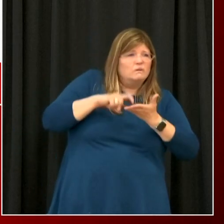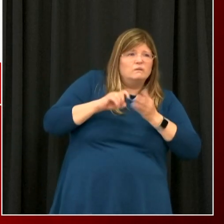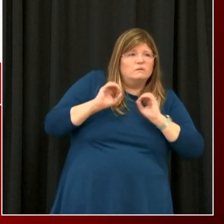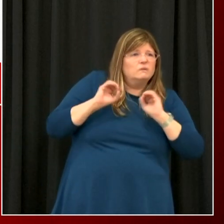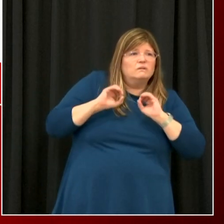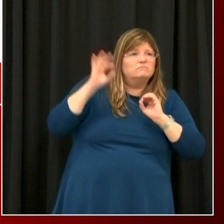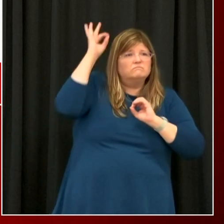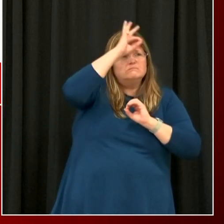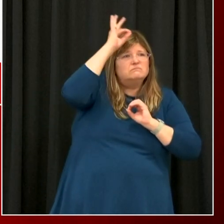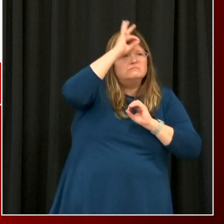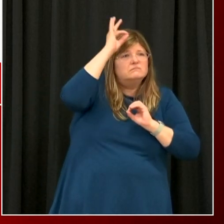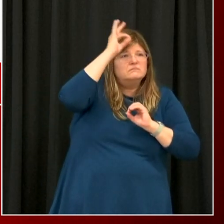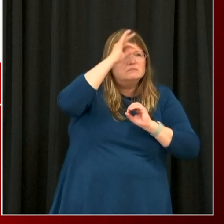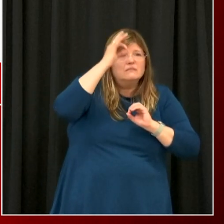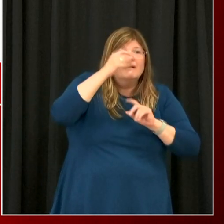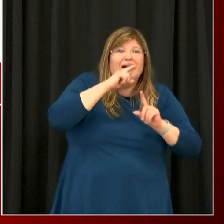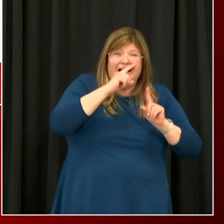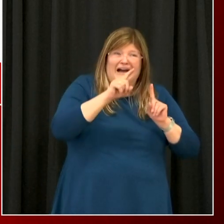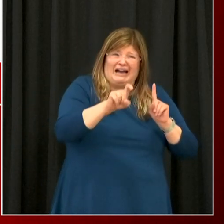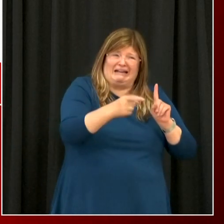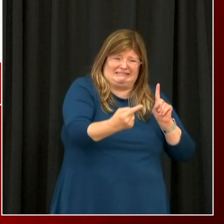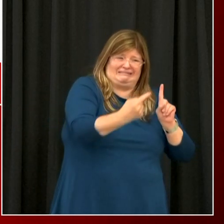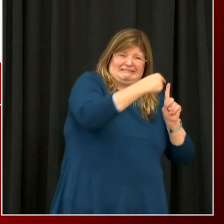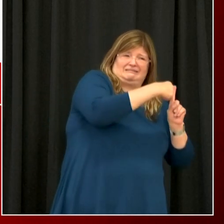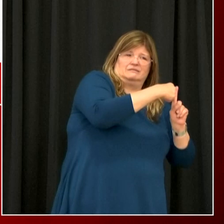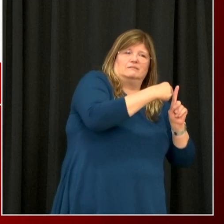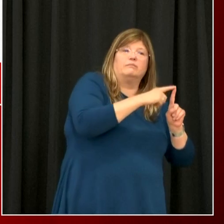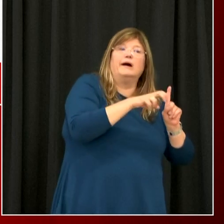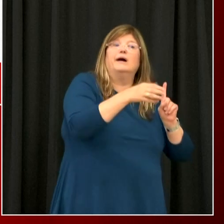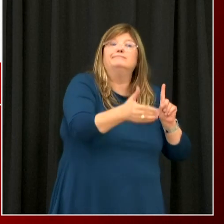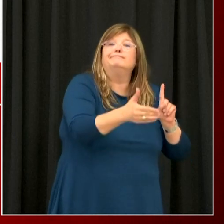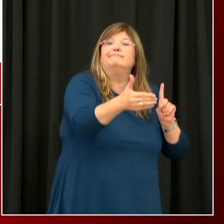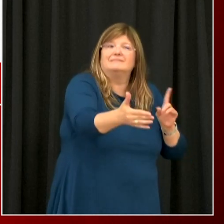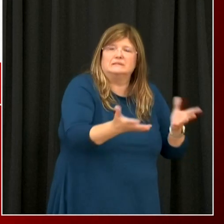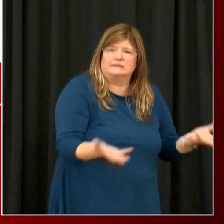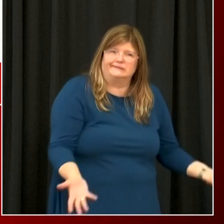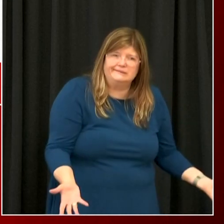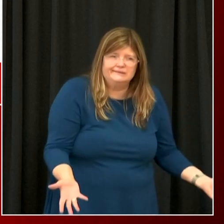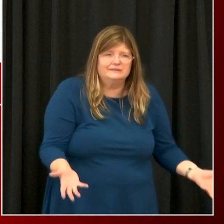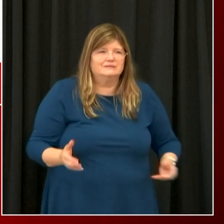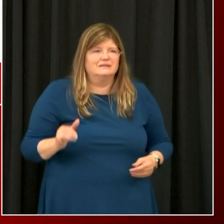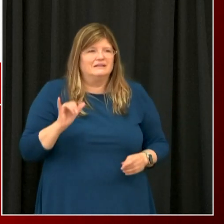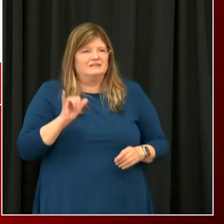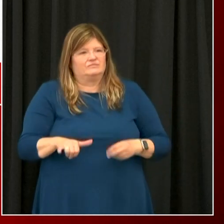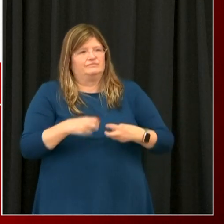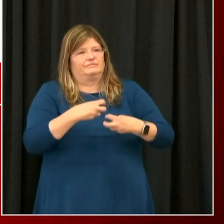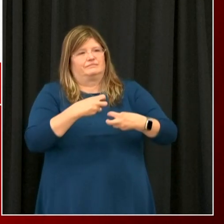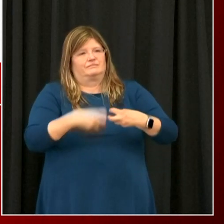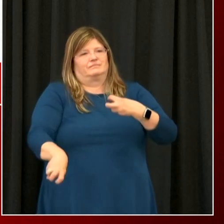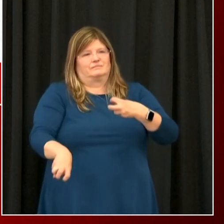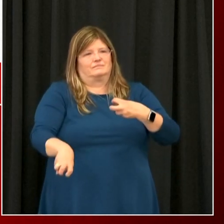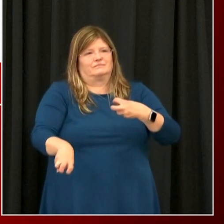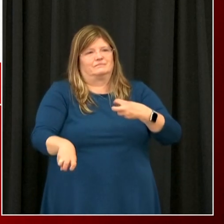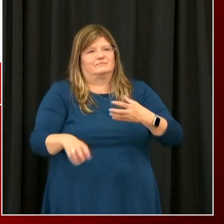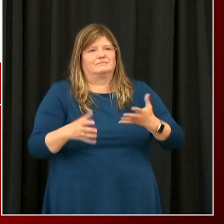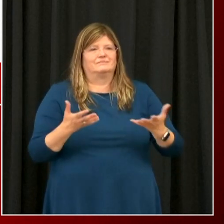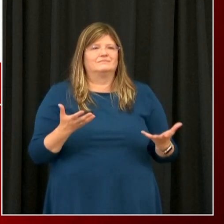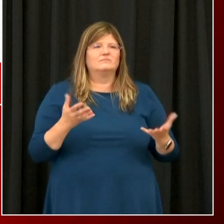be nascent, right? There would be nothing going on. We could do that and show no days of decline for this past